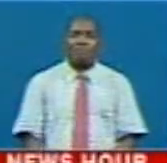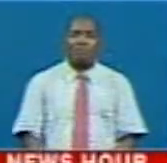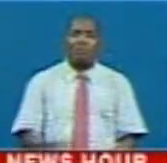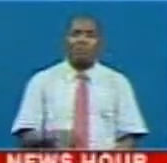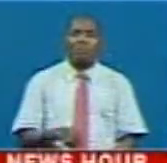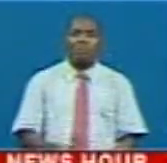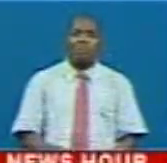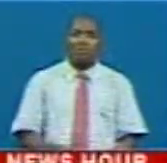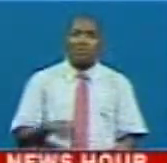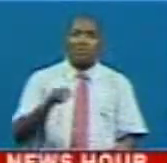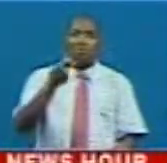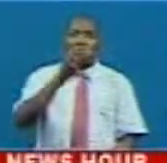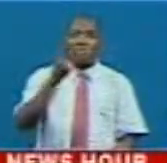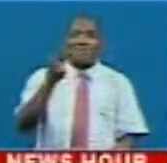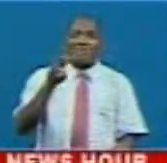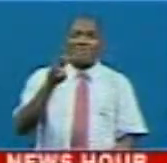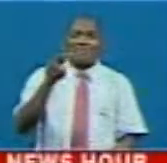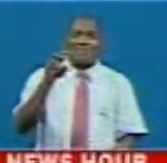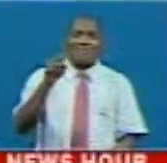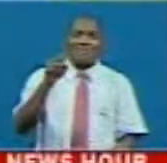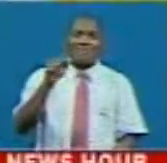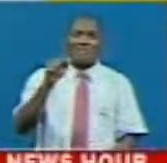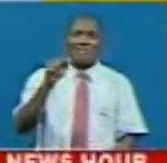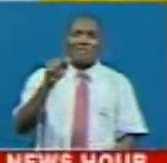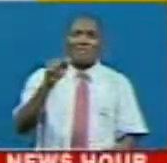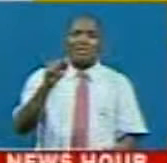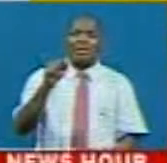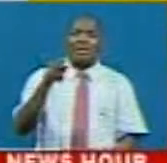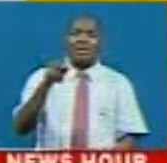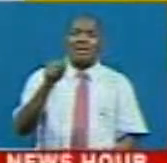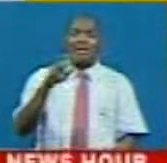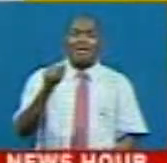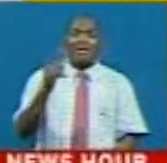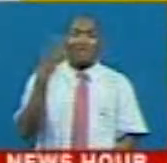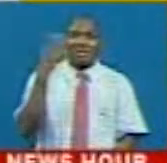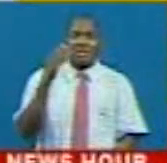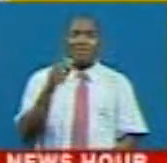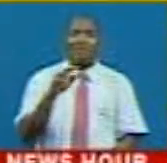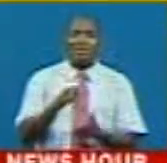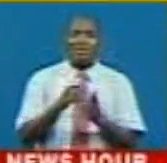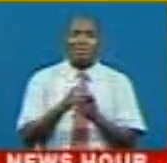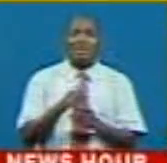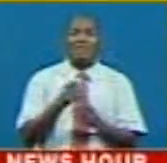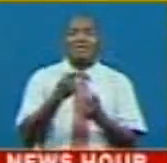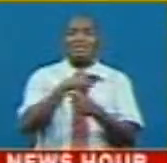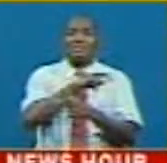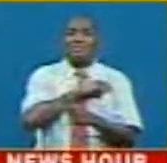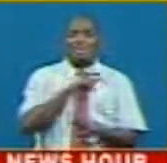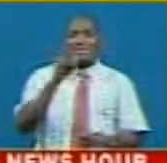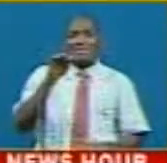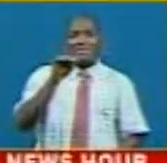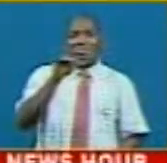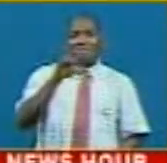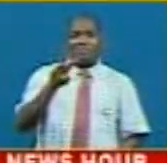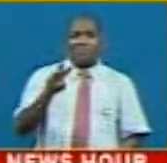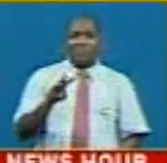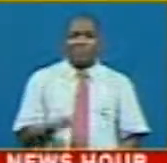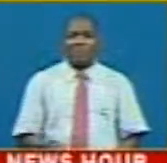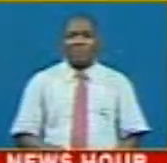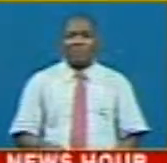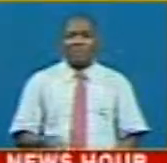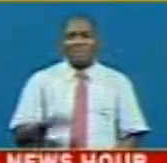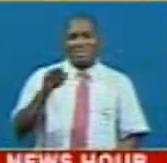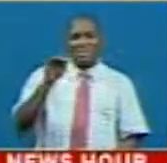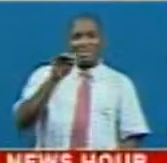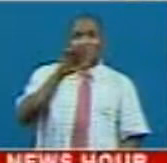Western Sahara was colonized in 1884 by Spain and later became a province of Spain in 1934.